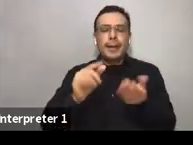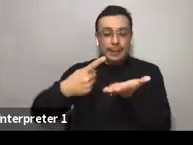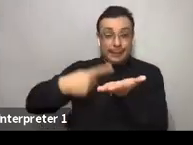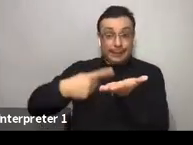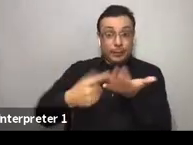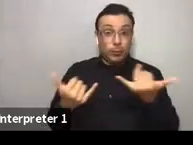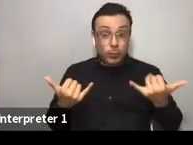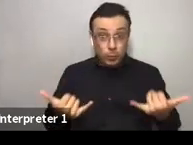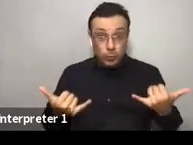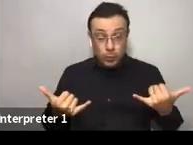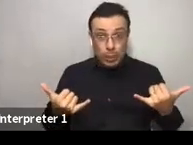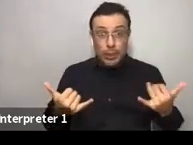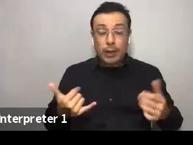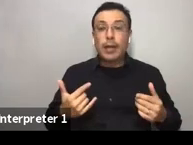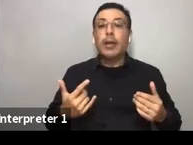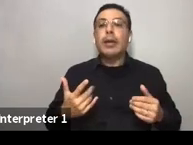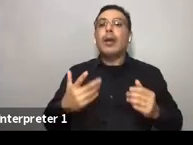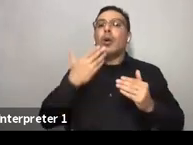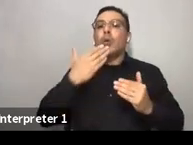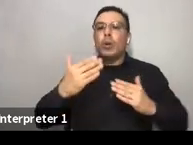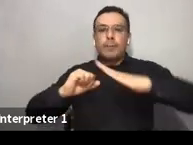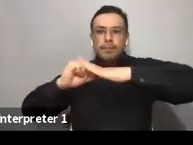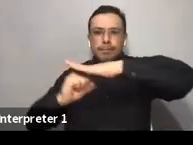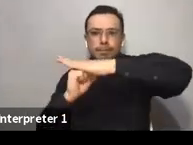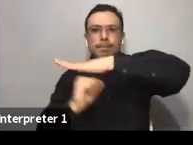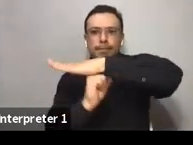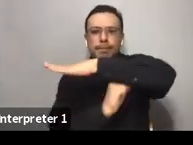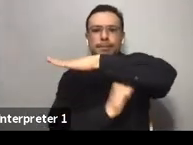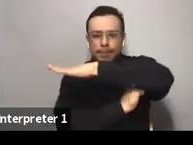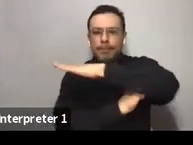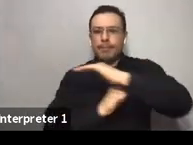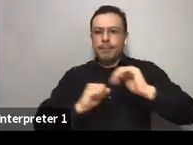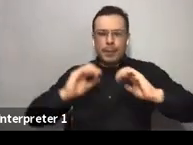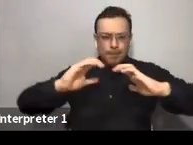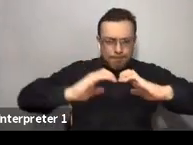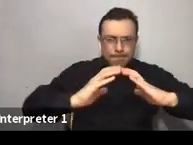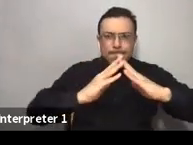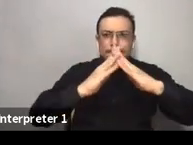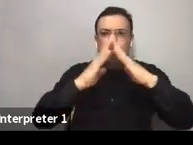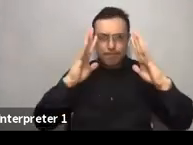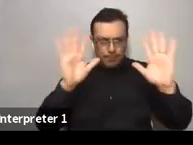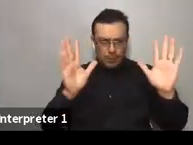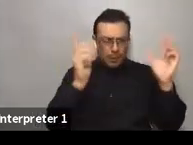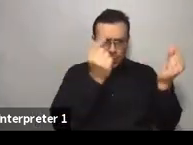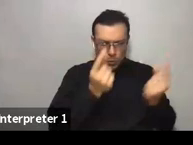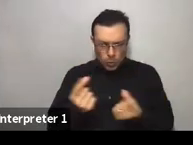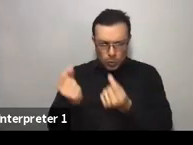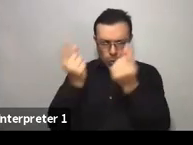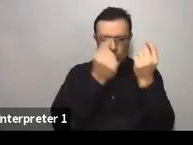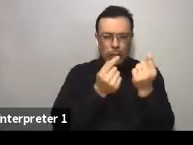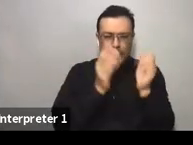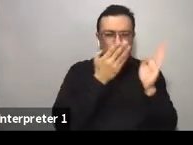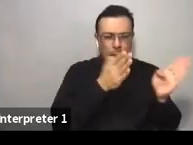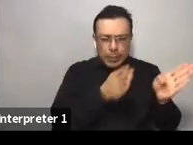today will be the framework we hope you use to deal with so many of the questions that are coming up, those